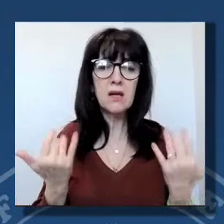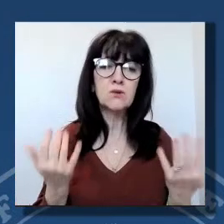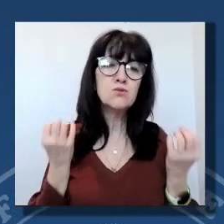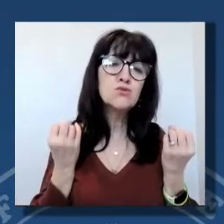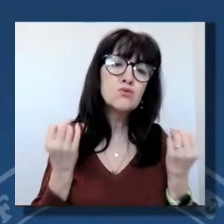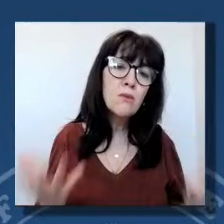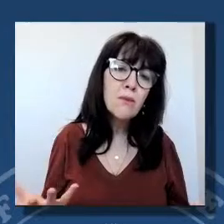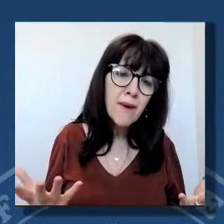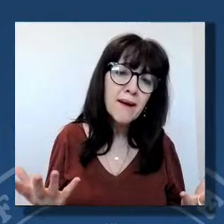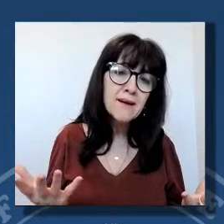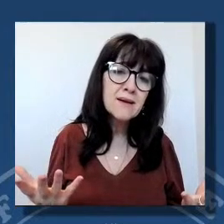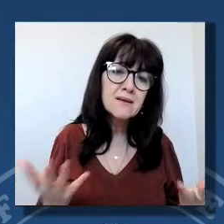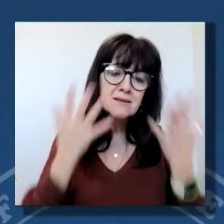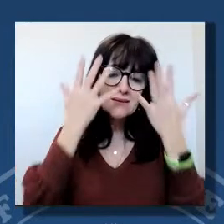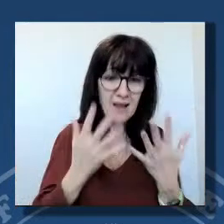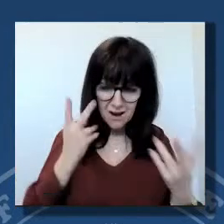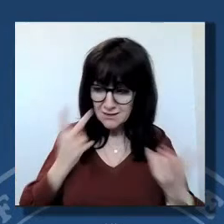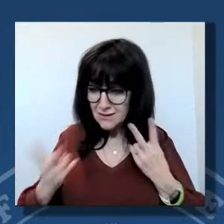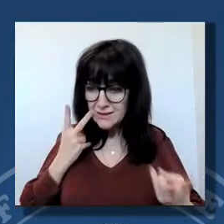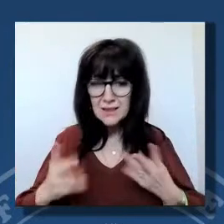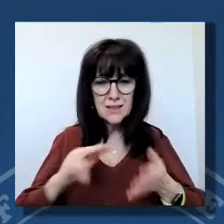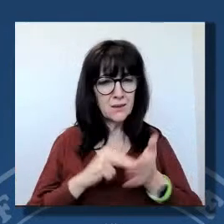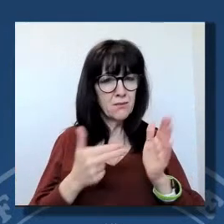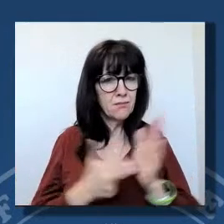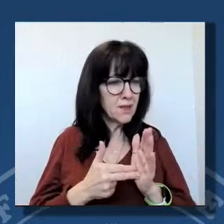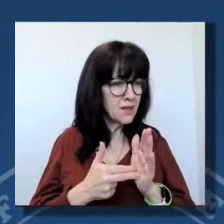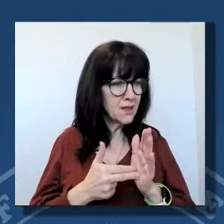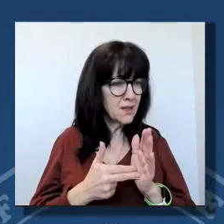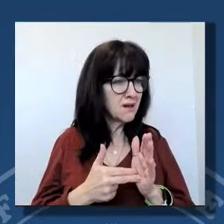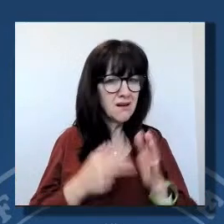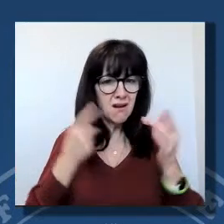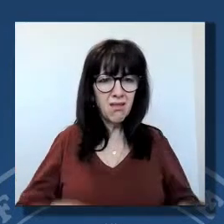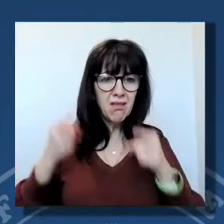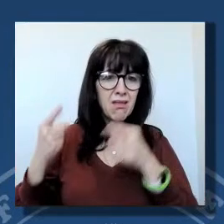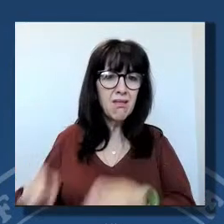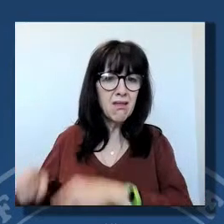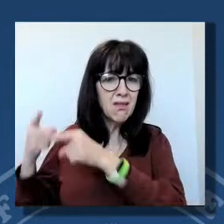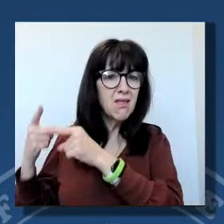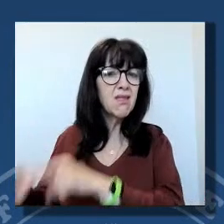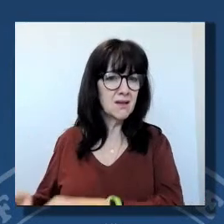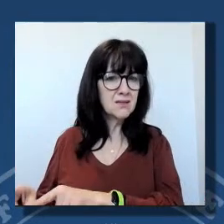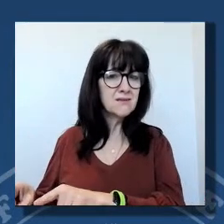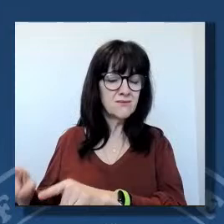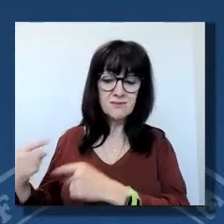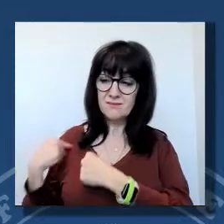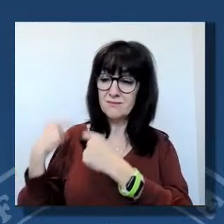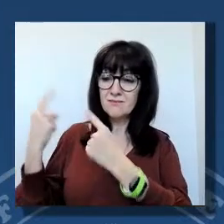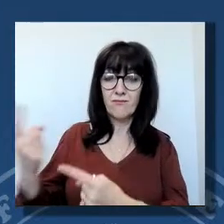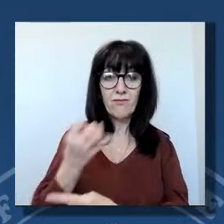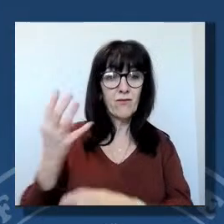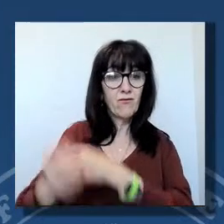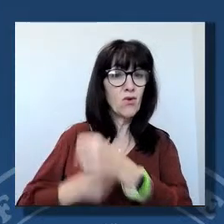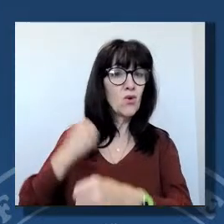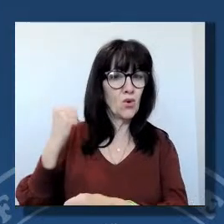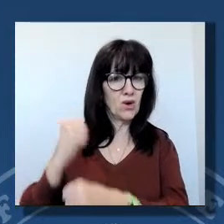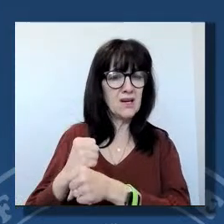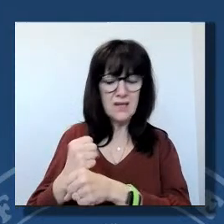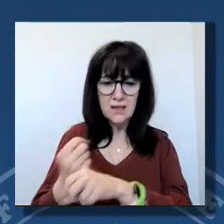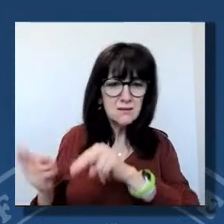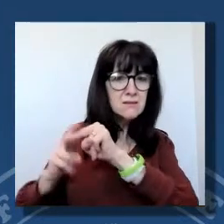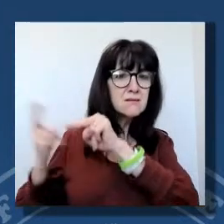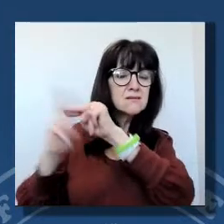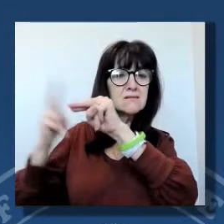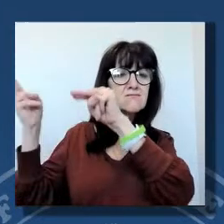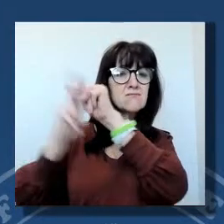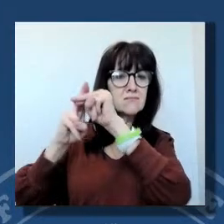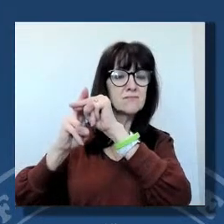bricks added has increased unacceptably over the last several years. Secretary Majeski has been on me